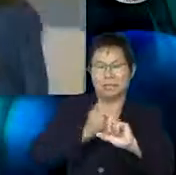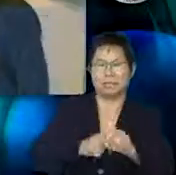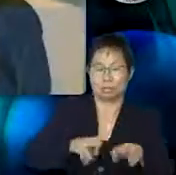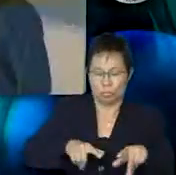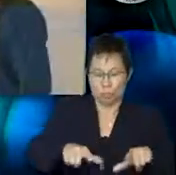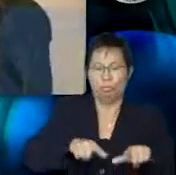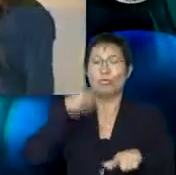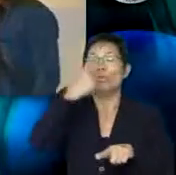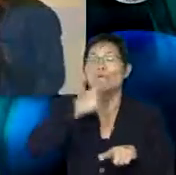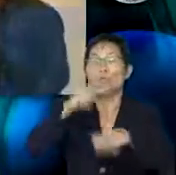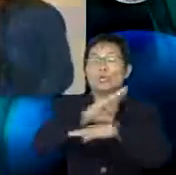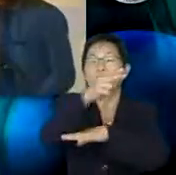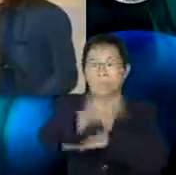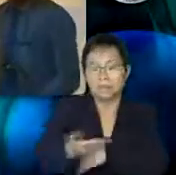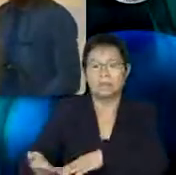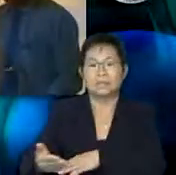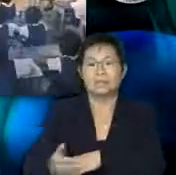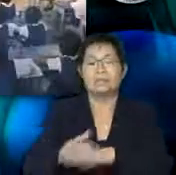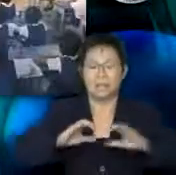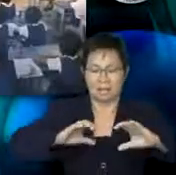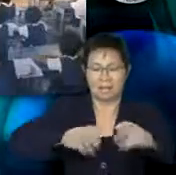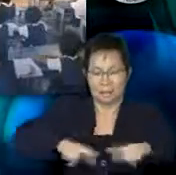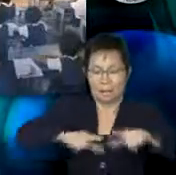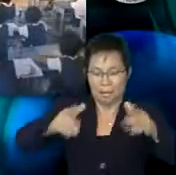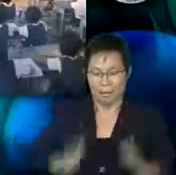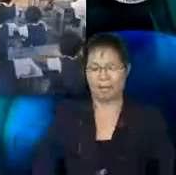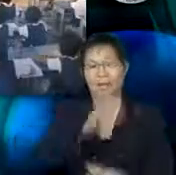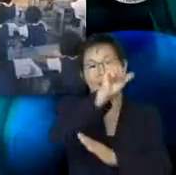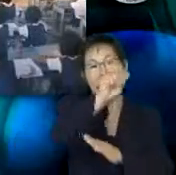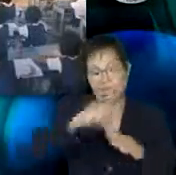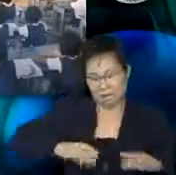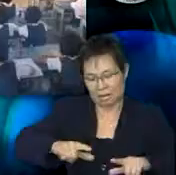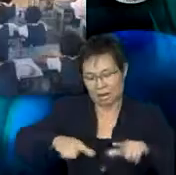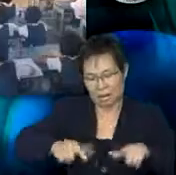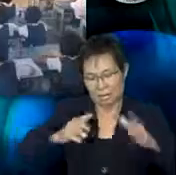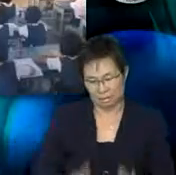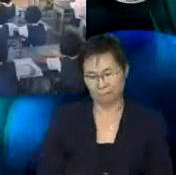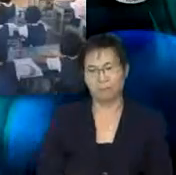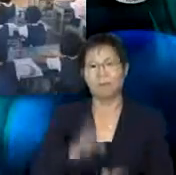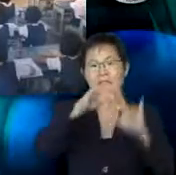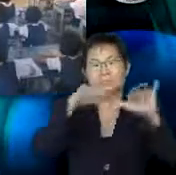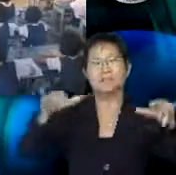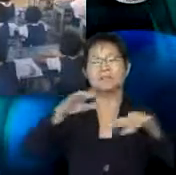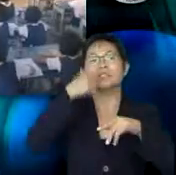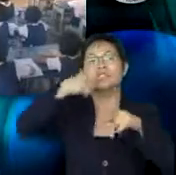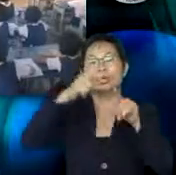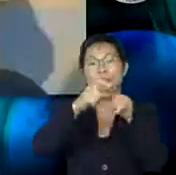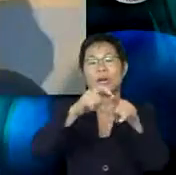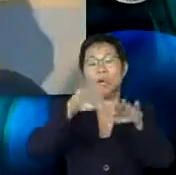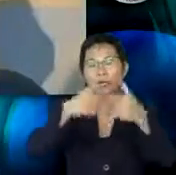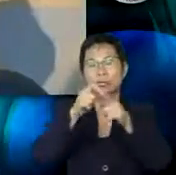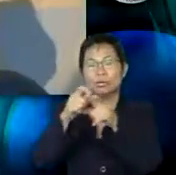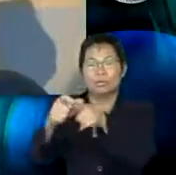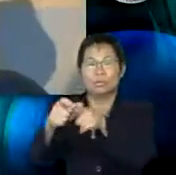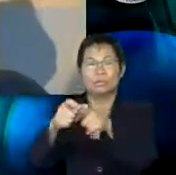Okay. Who uses this? A carpenter. A carpenter, okay? Say the word carpenter. How to write the word